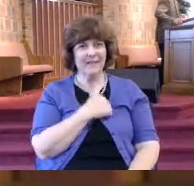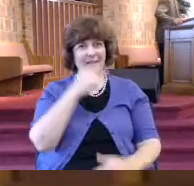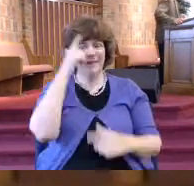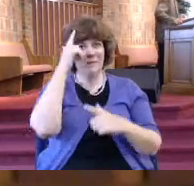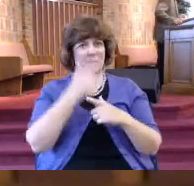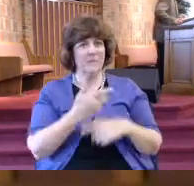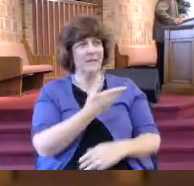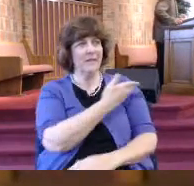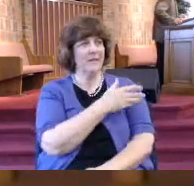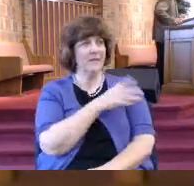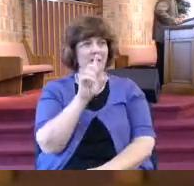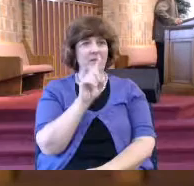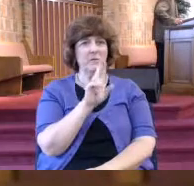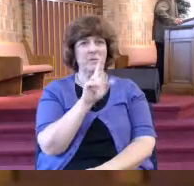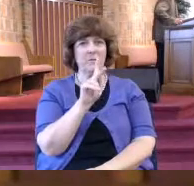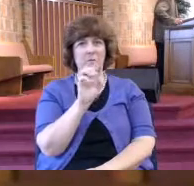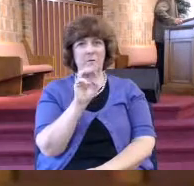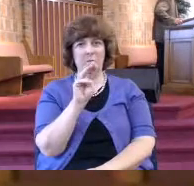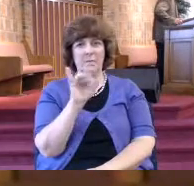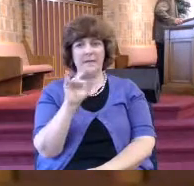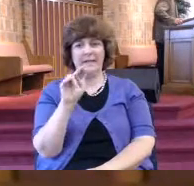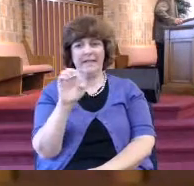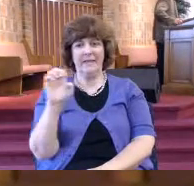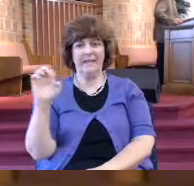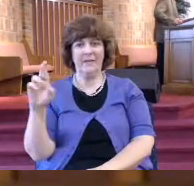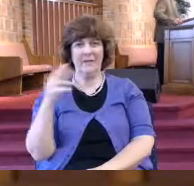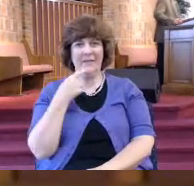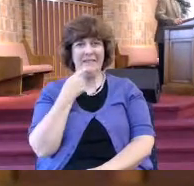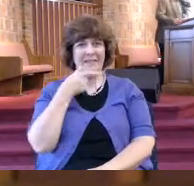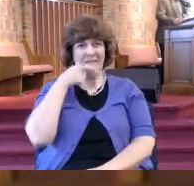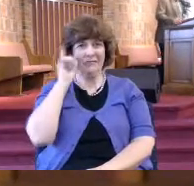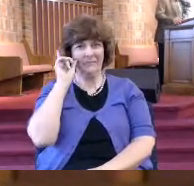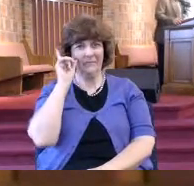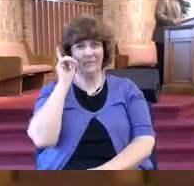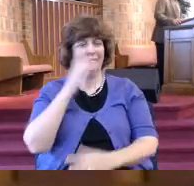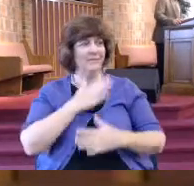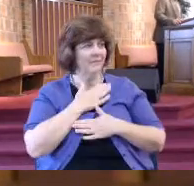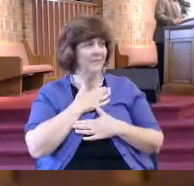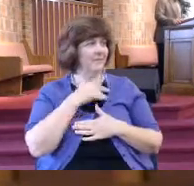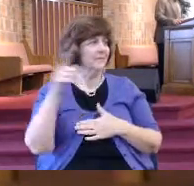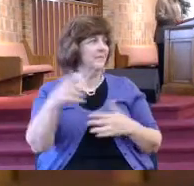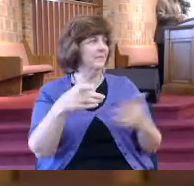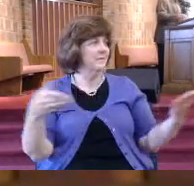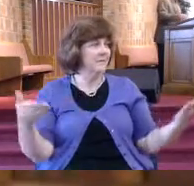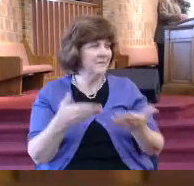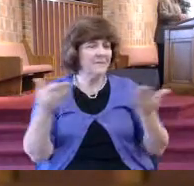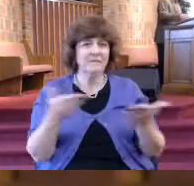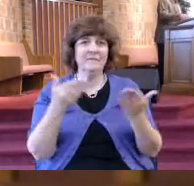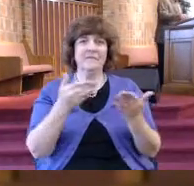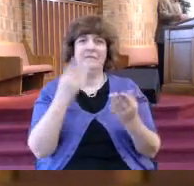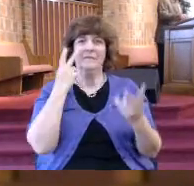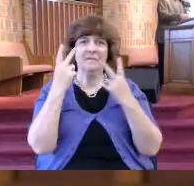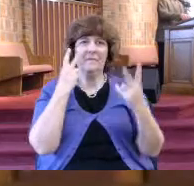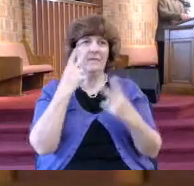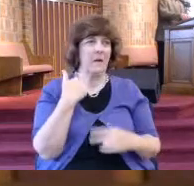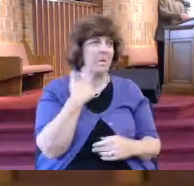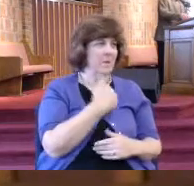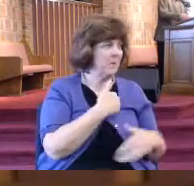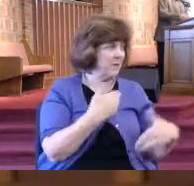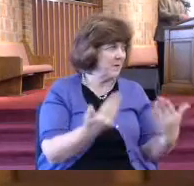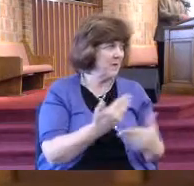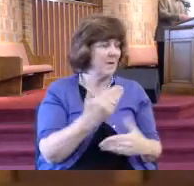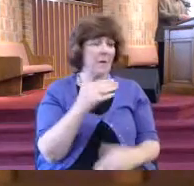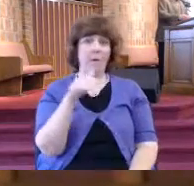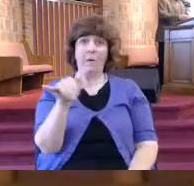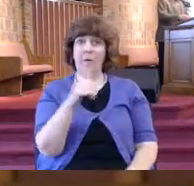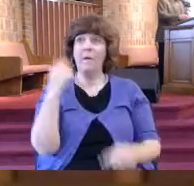at the beginning of our service, we're thankful for your presence. We are glad that you're here. We're glad to have our members here. We're glad to have visitors with